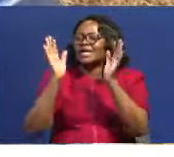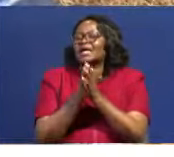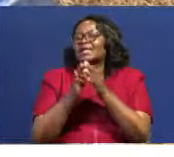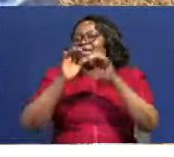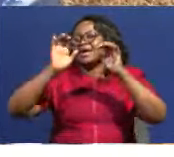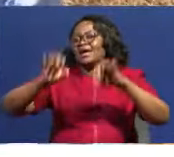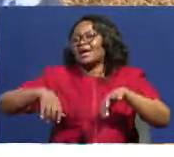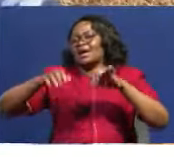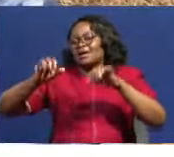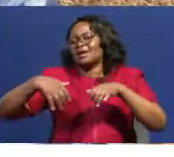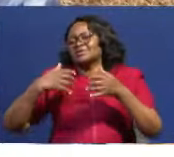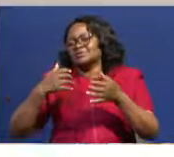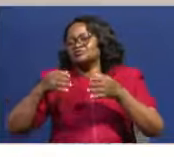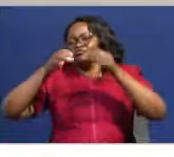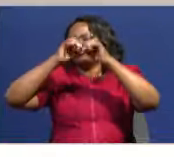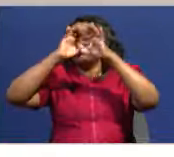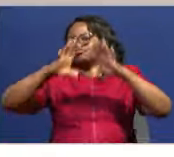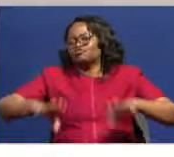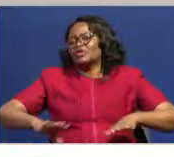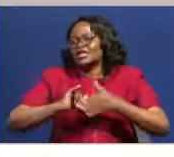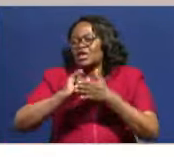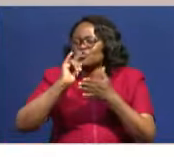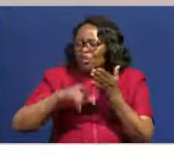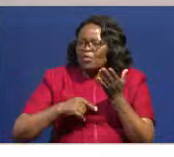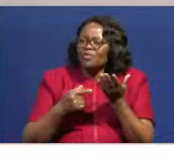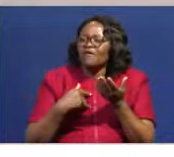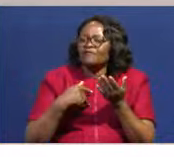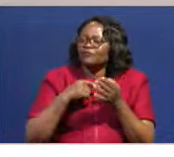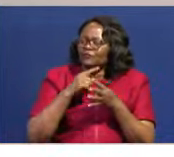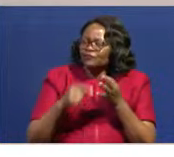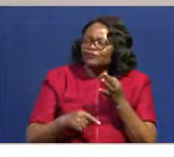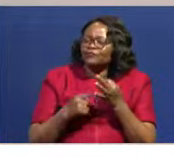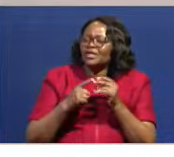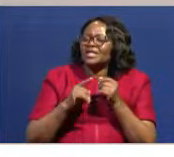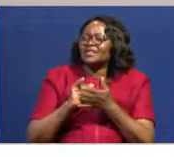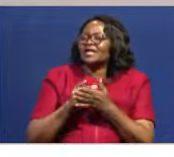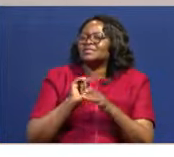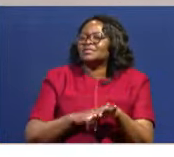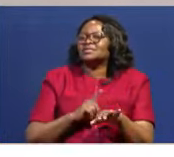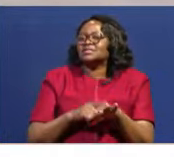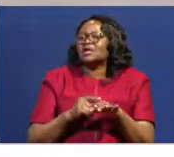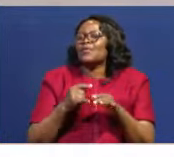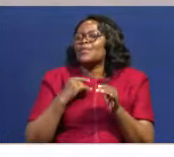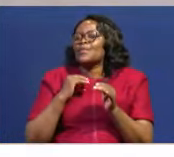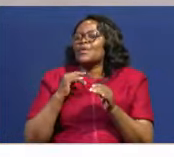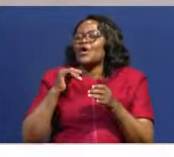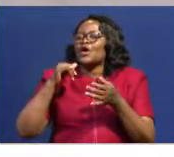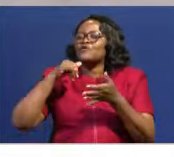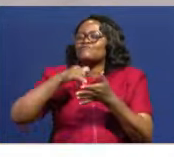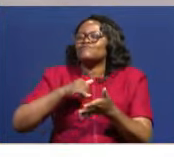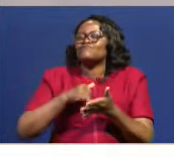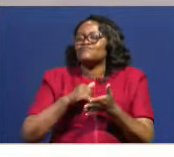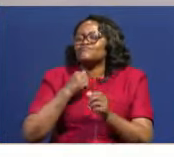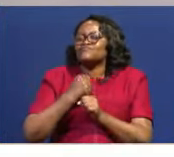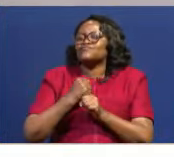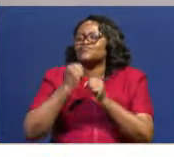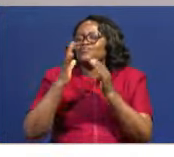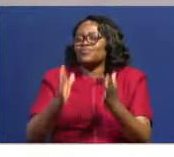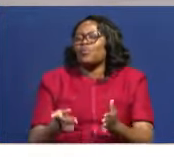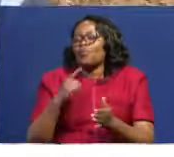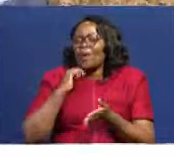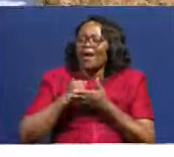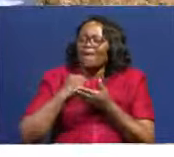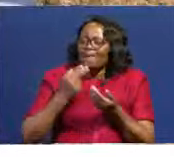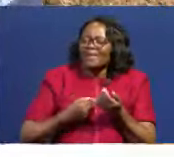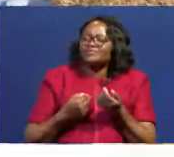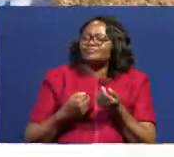agriculture is devolved. So that's why we start now those collaborations. And also at that time, we also plug in operators who now help us